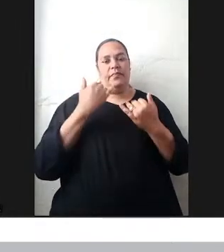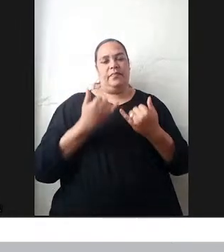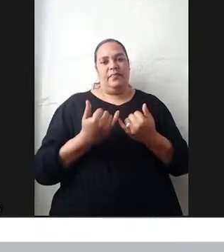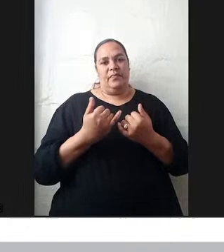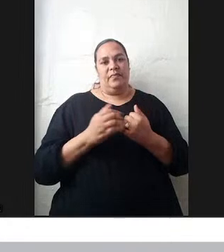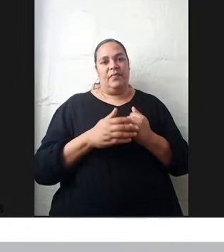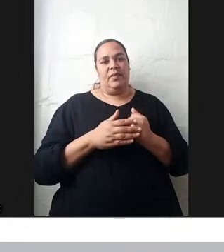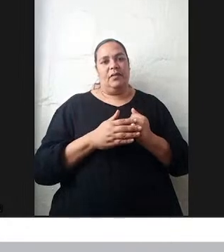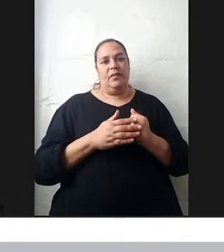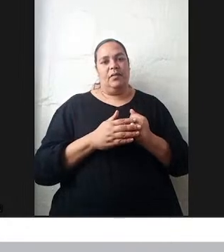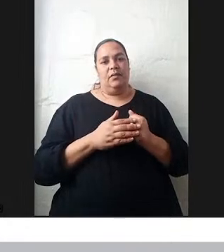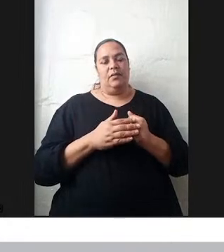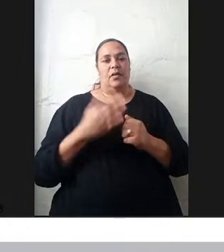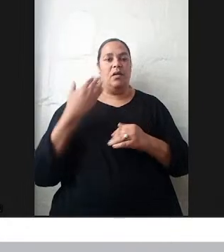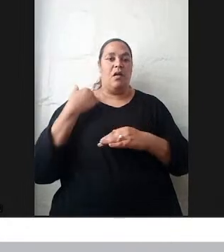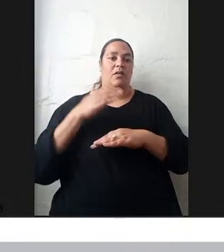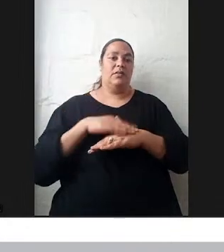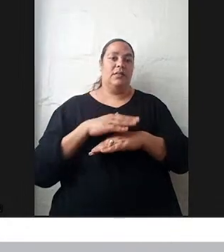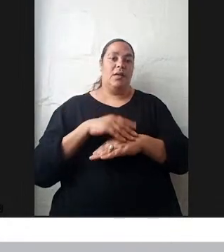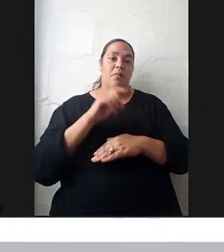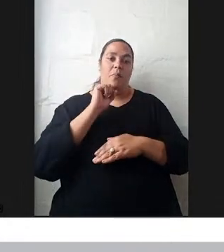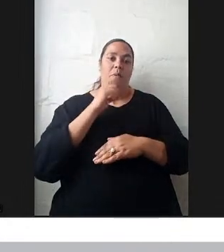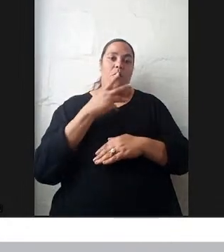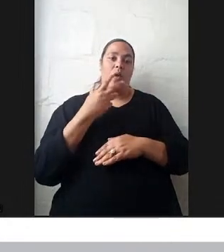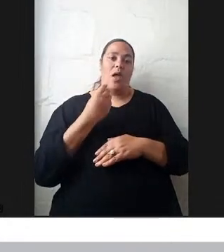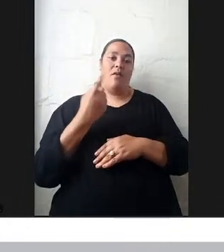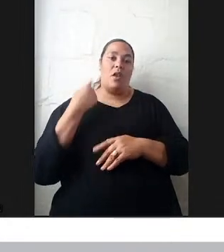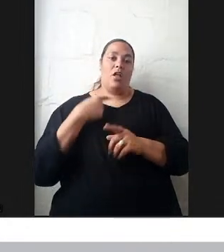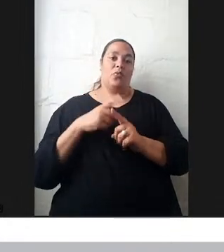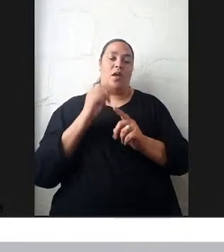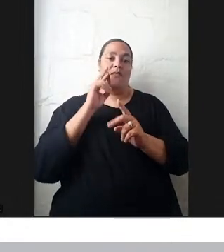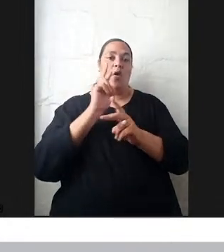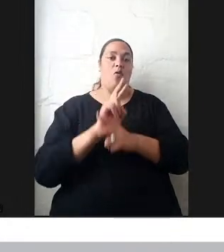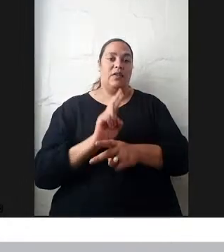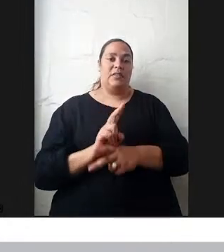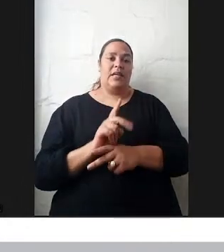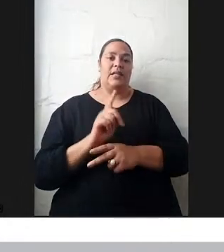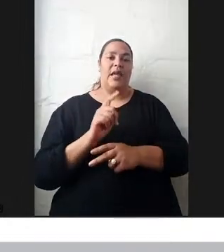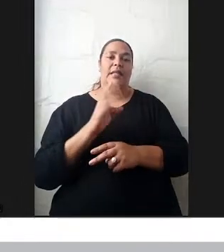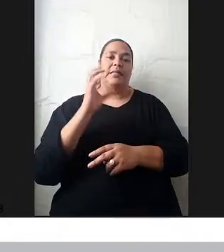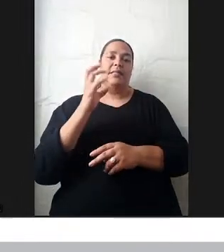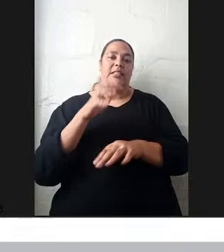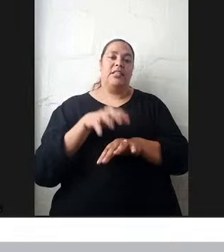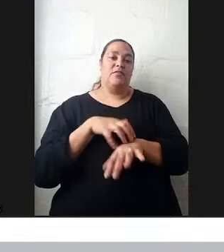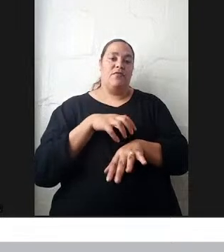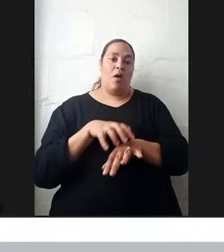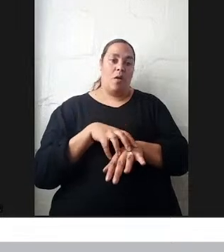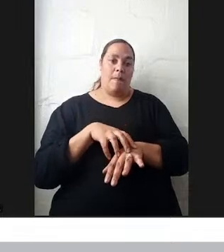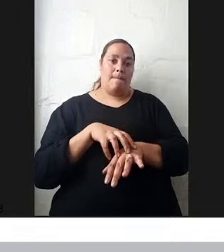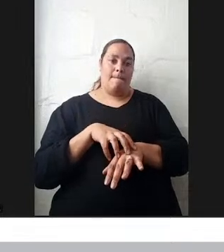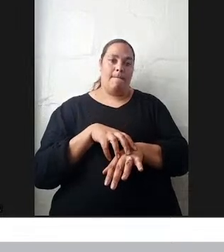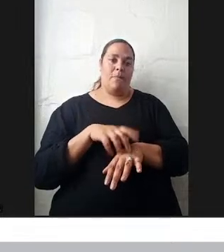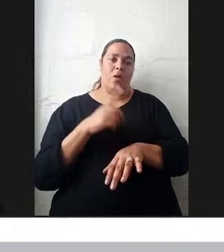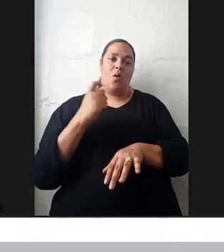the last time we had, last week when we had the oversight there at the citrus farm, one of